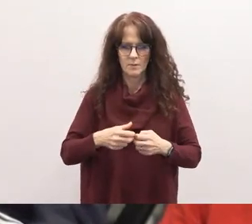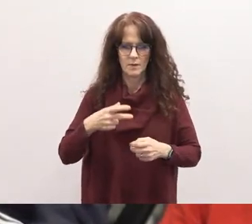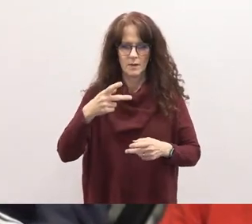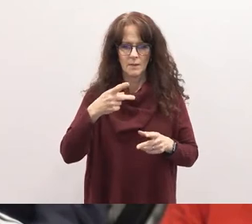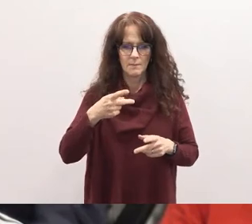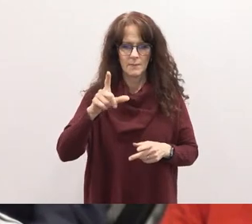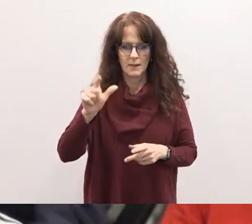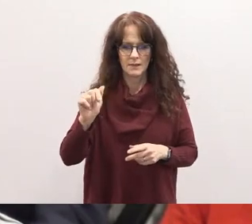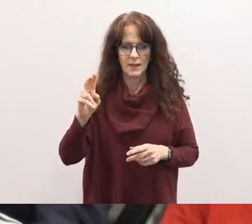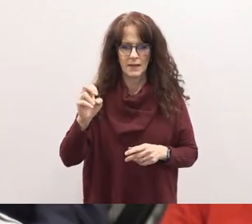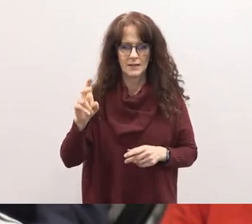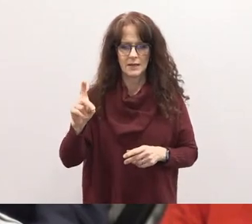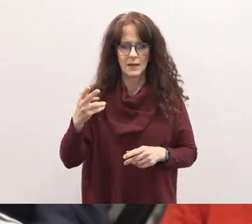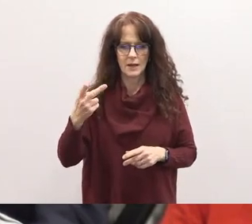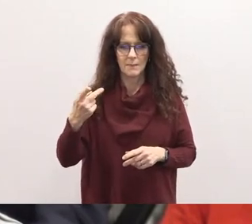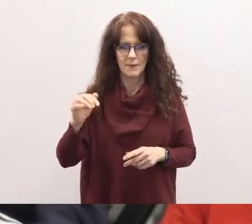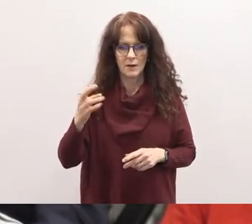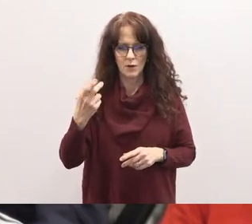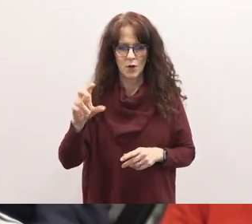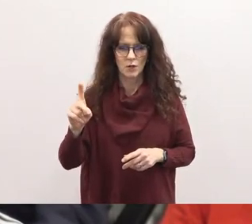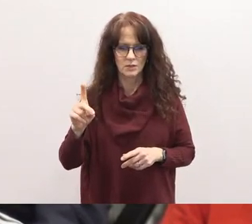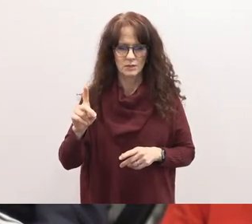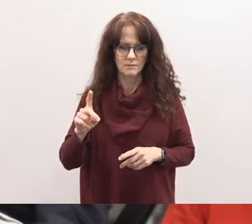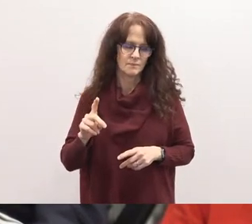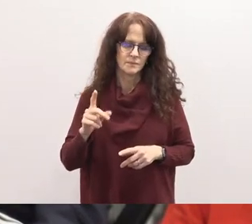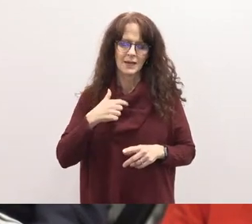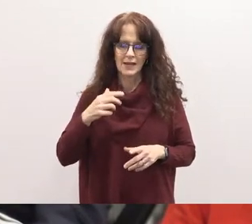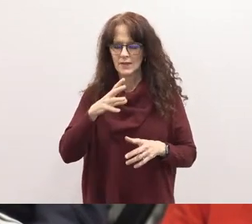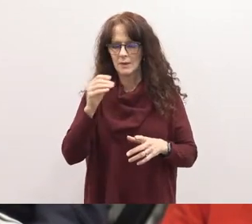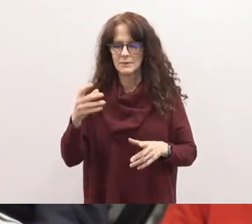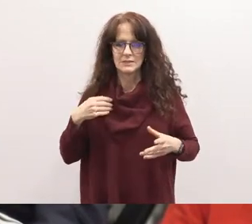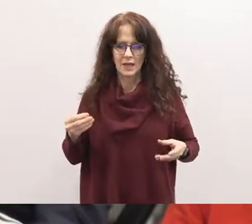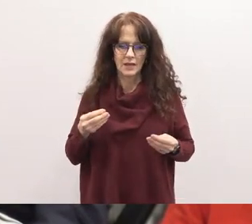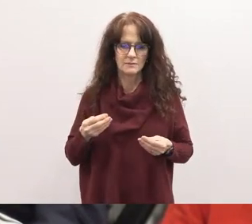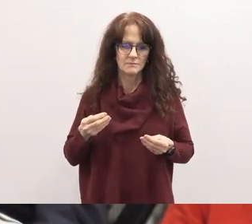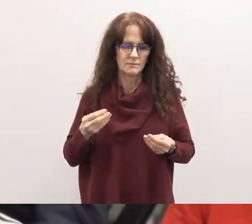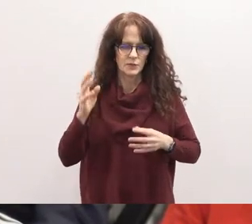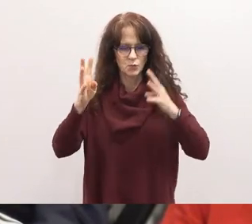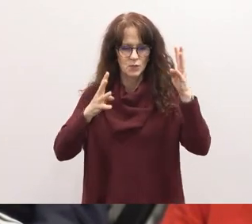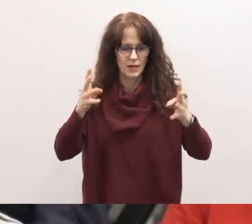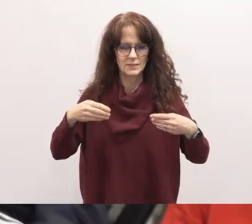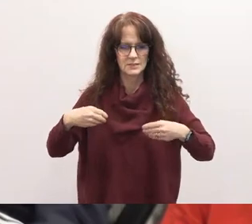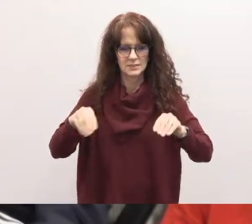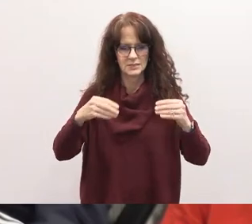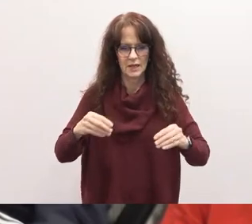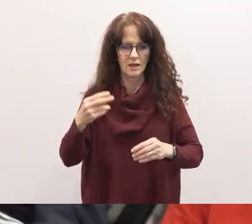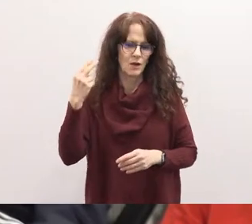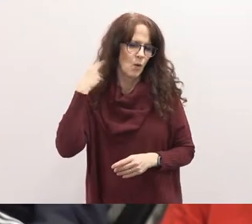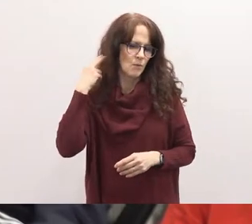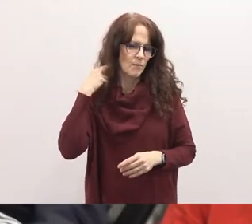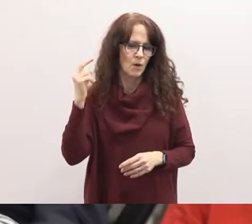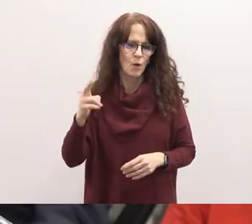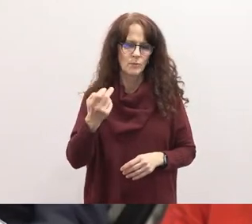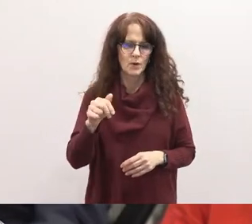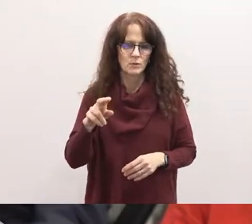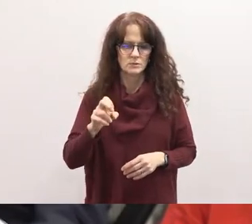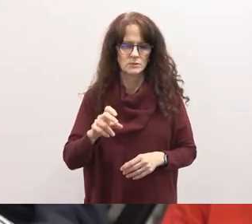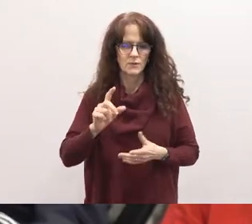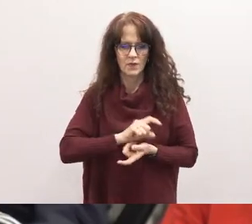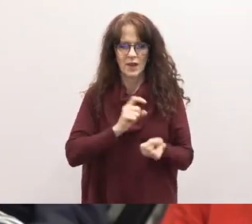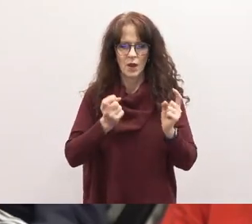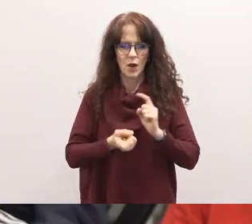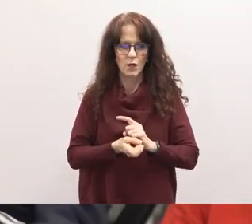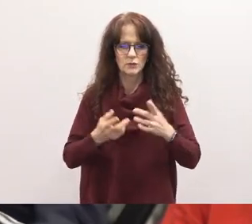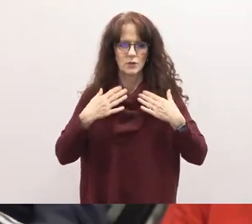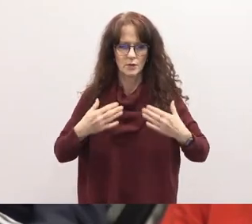drug companies that profit by peddling cross-sex hormones. There are thousands of detransitioners who have altered their bodies through drugs and